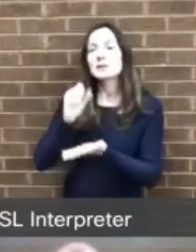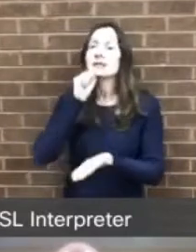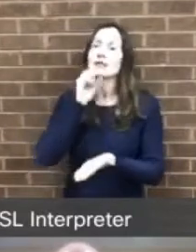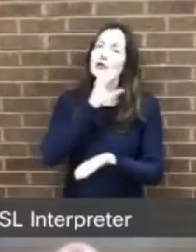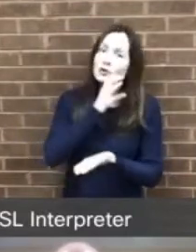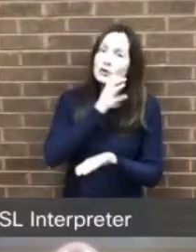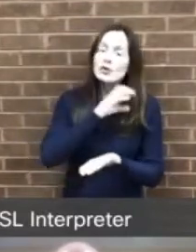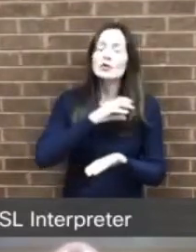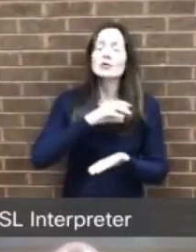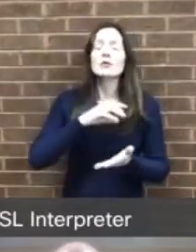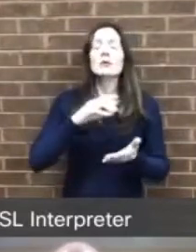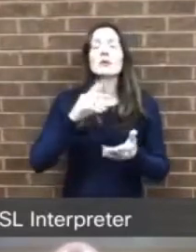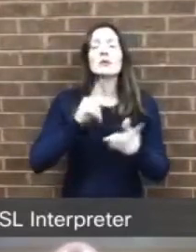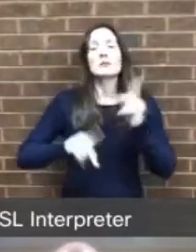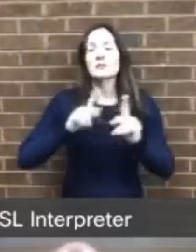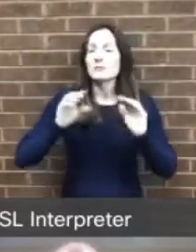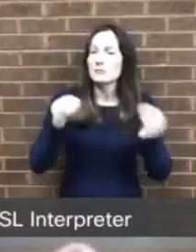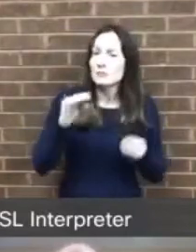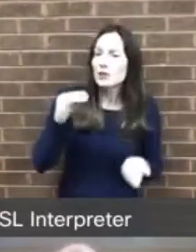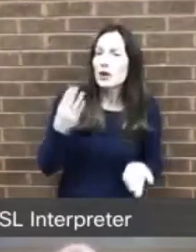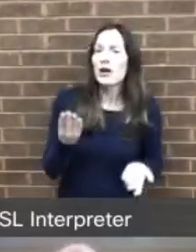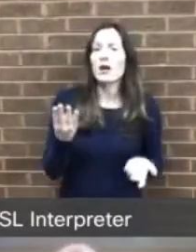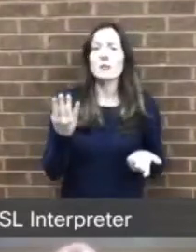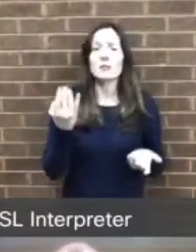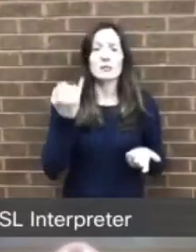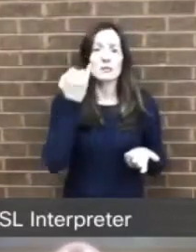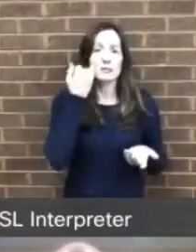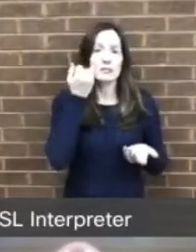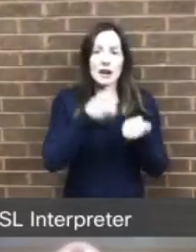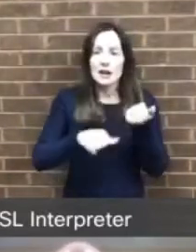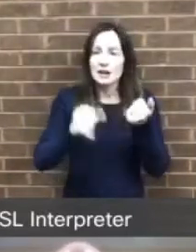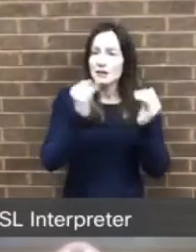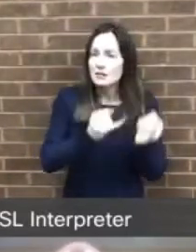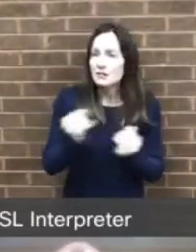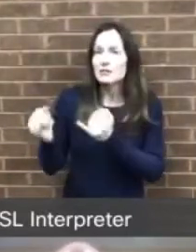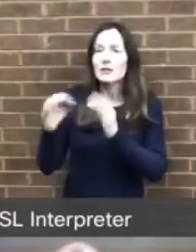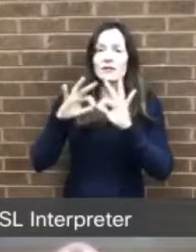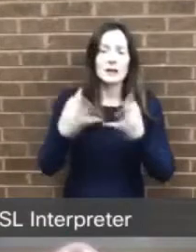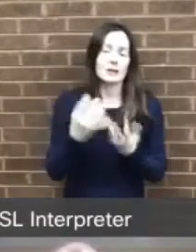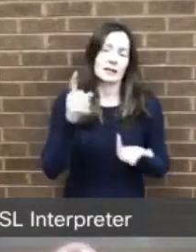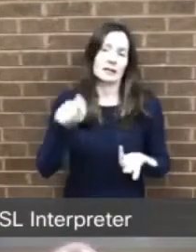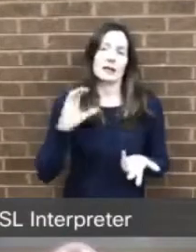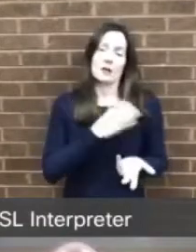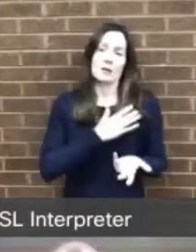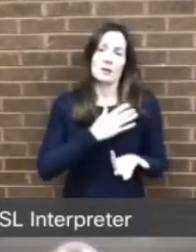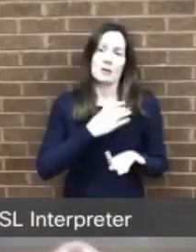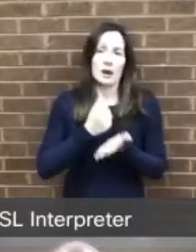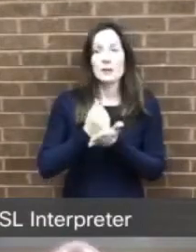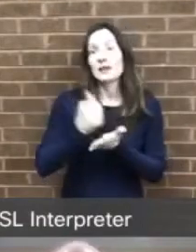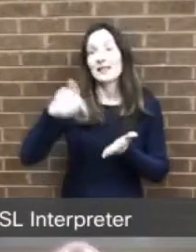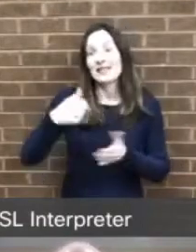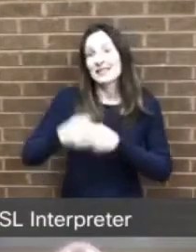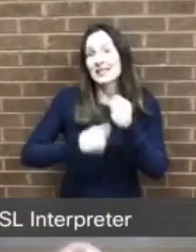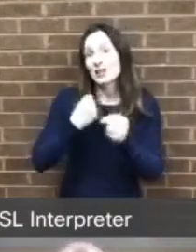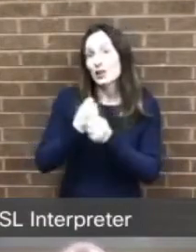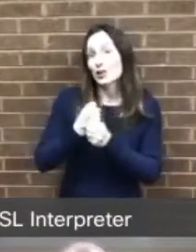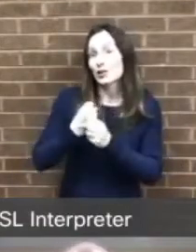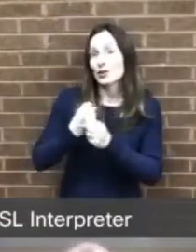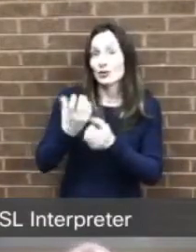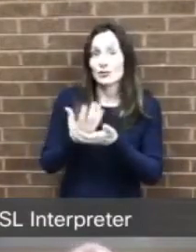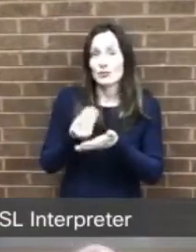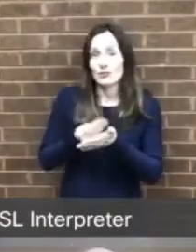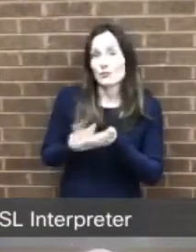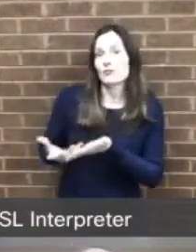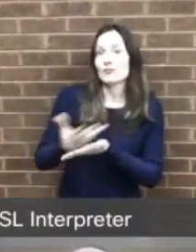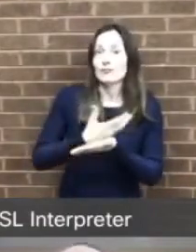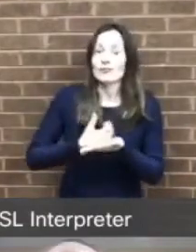and other individuals and families who need our help. In addition, this year we have raised $20,000 in a special campaign just to